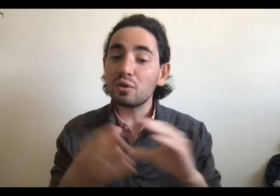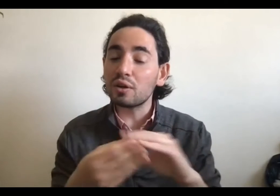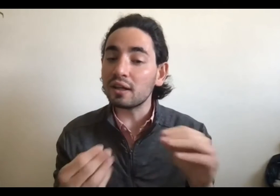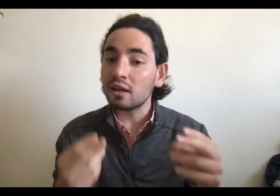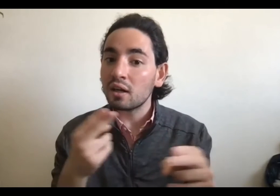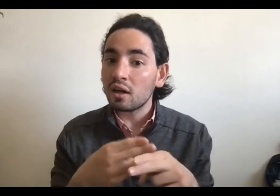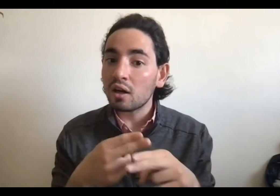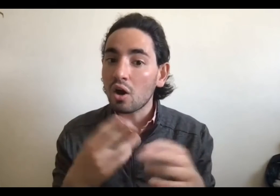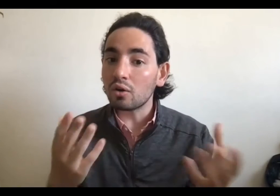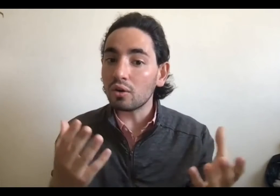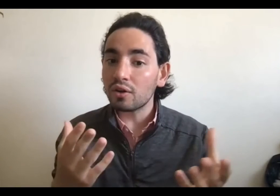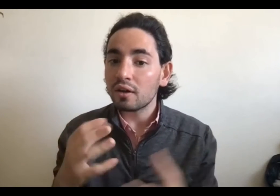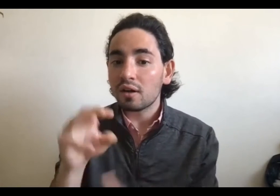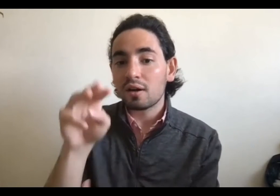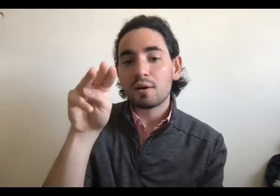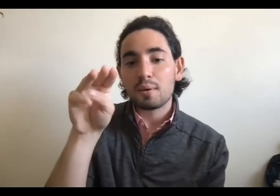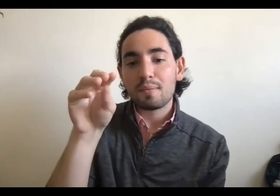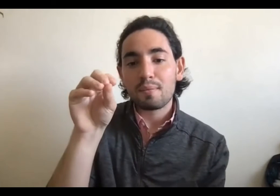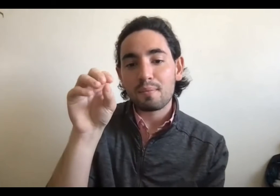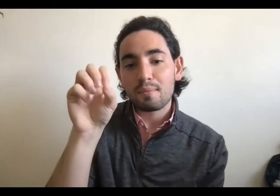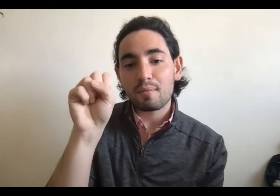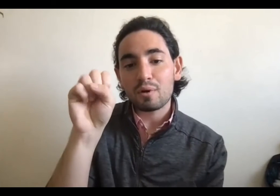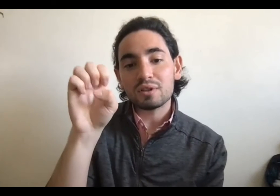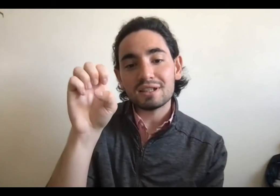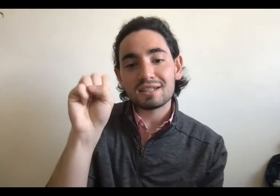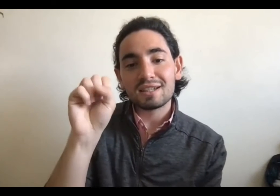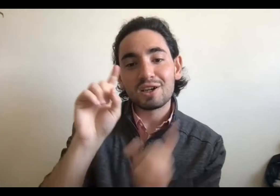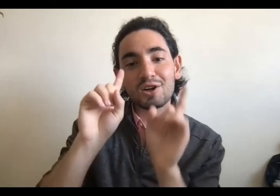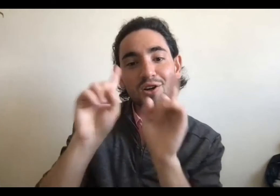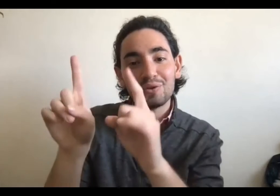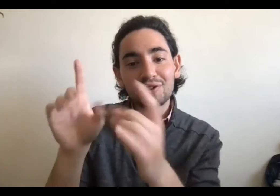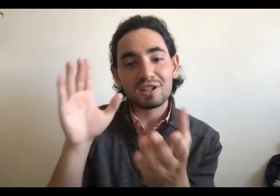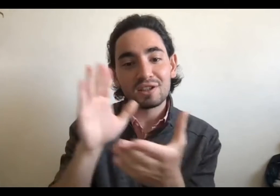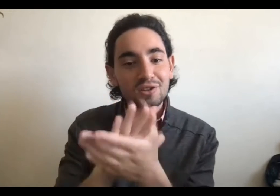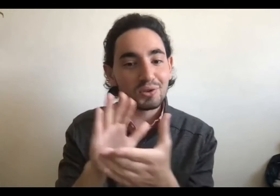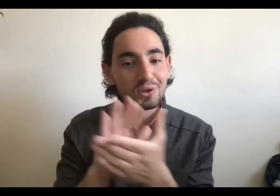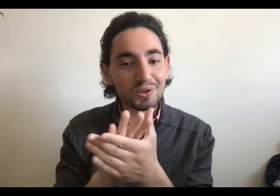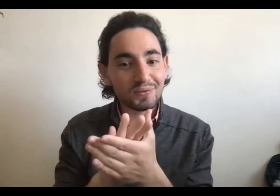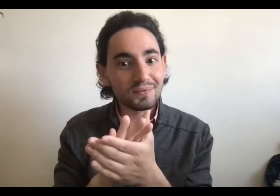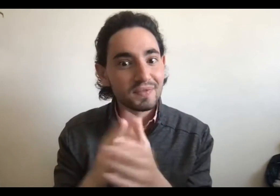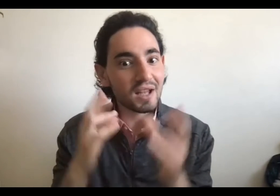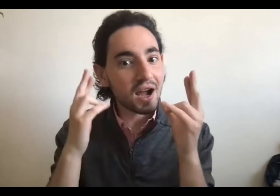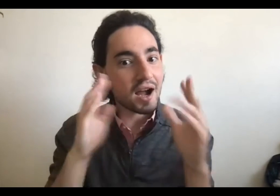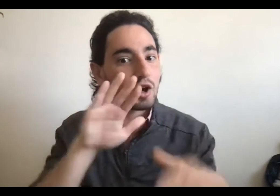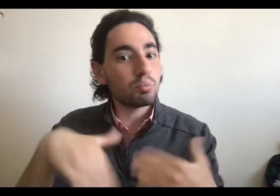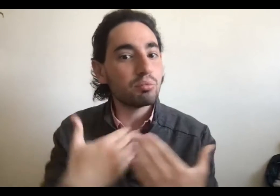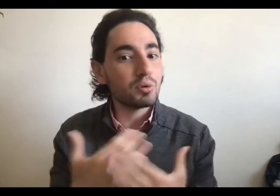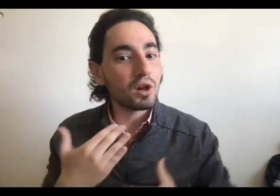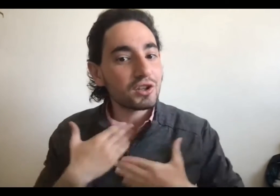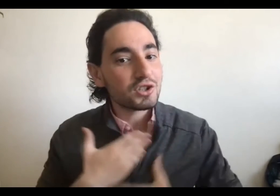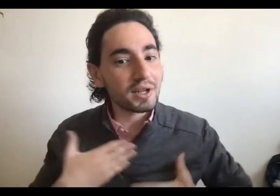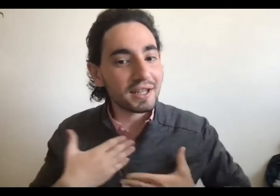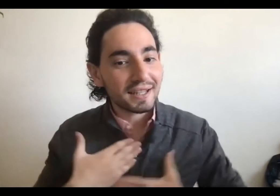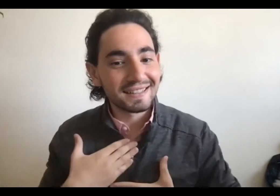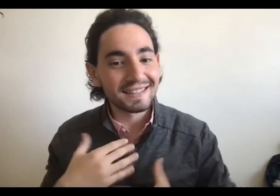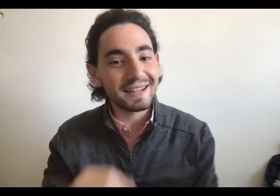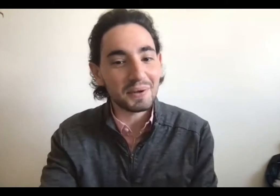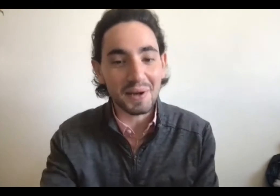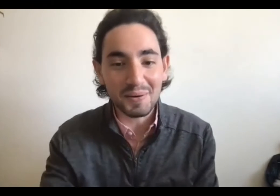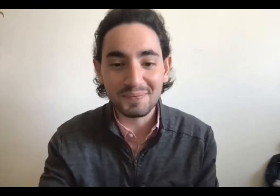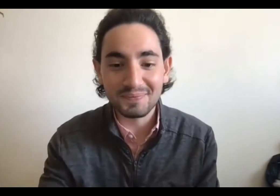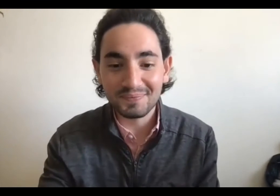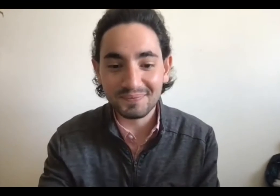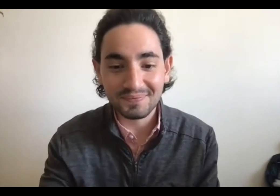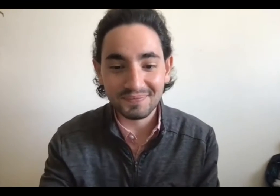going to tell you all a story called Moses Goes to School. I hope you all